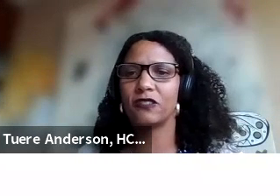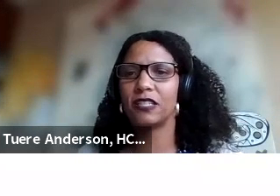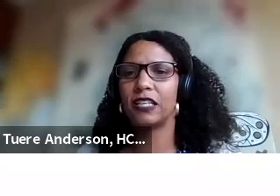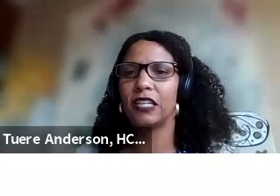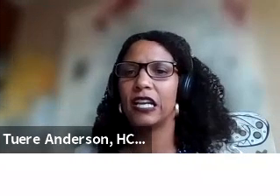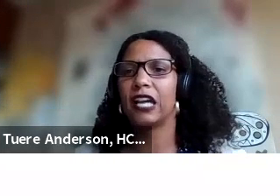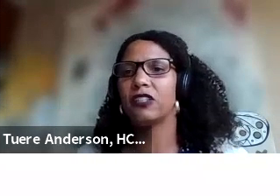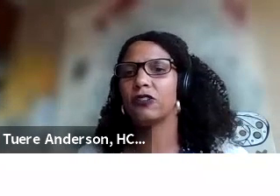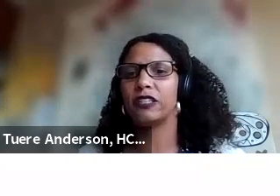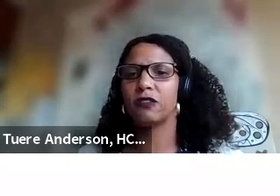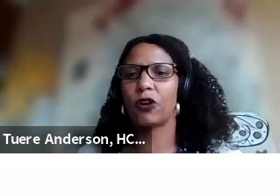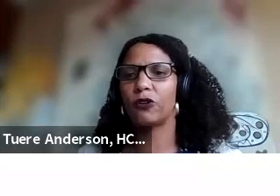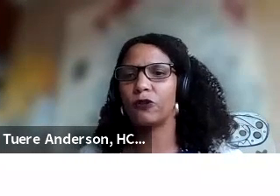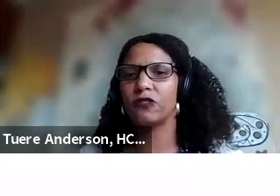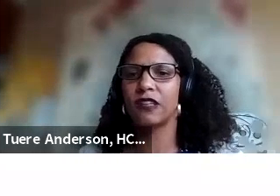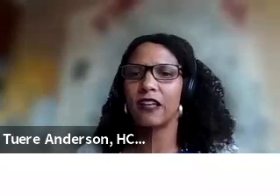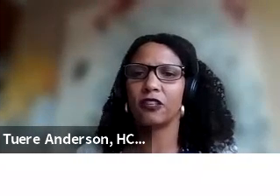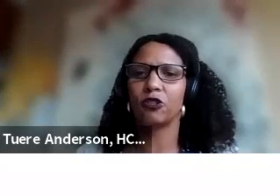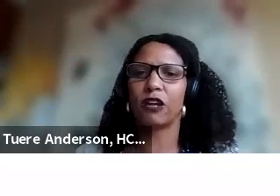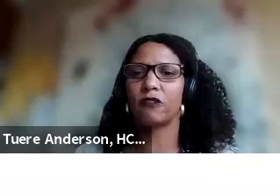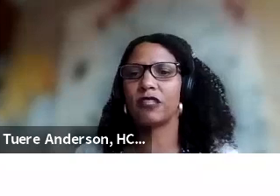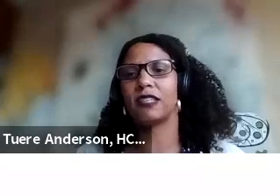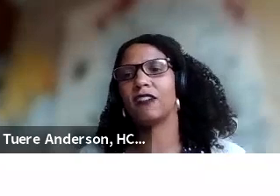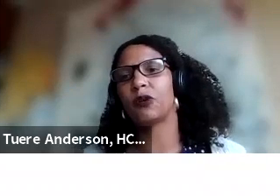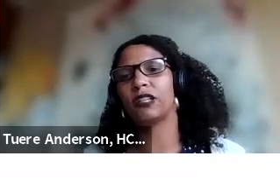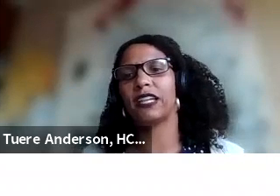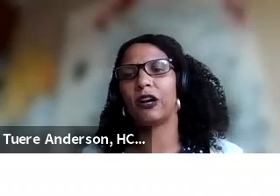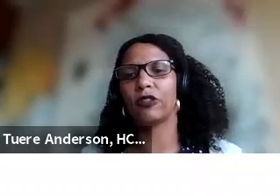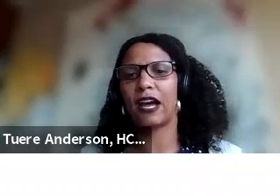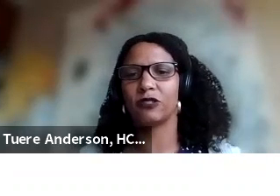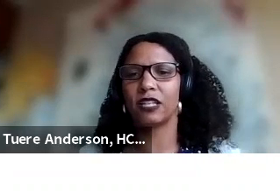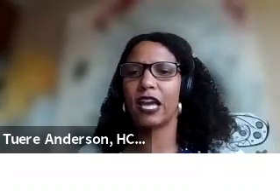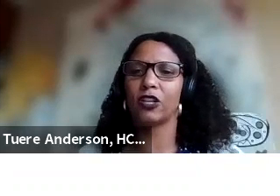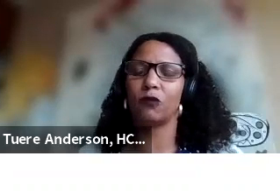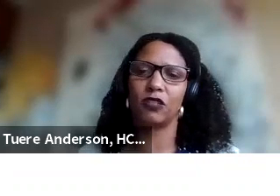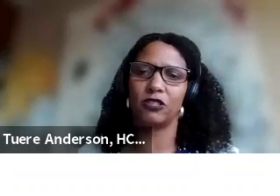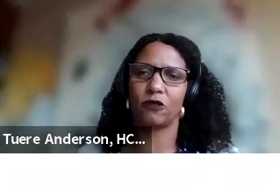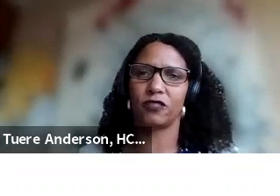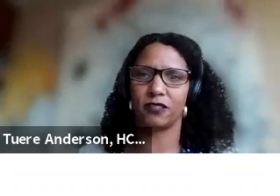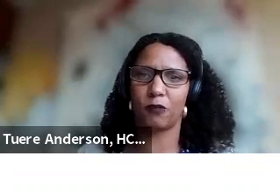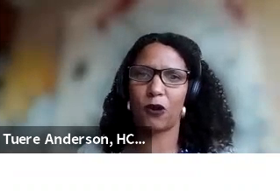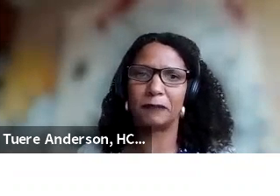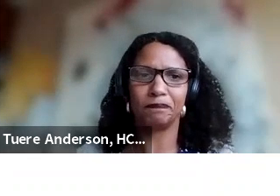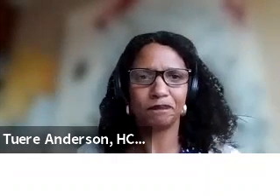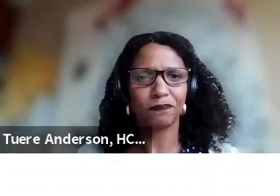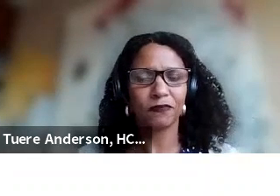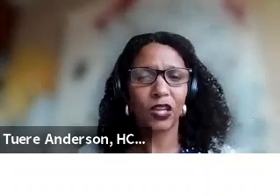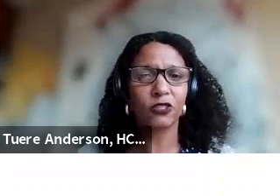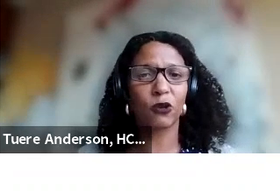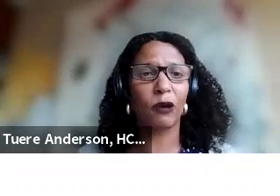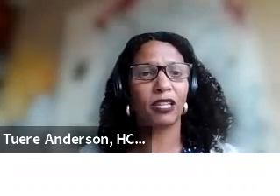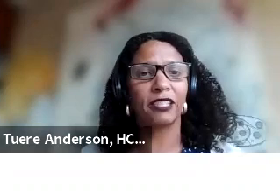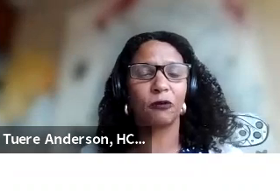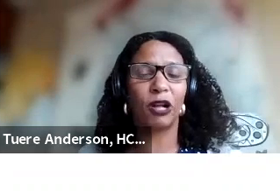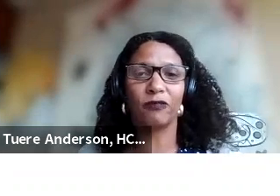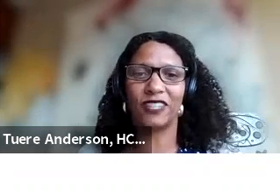Services Agency, and Dr. Lisa Varhus, the Director of the City of Berkeley Health, Housing, and Community Services Department.